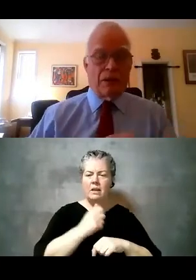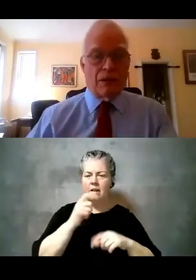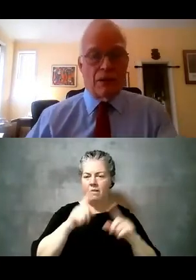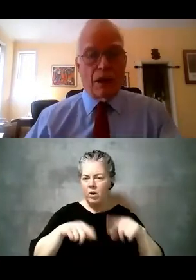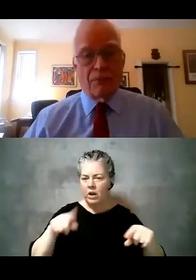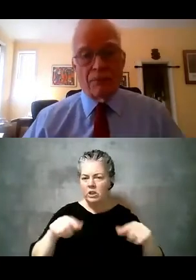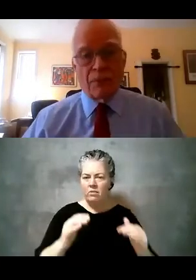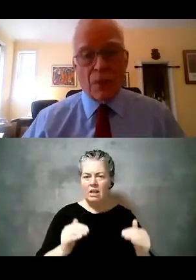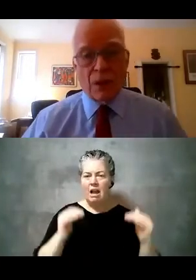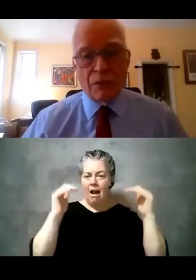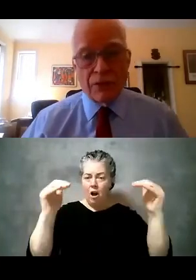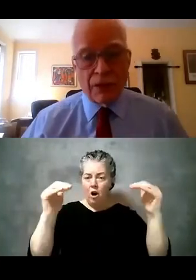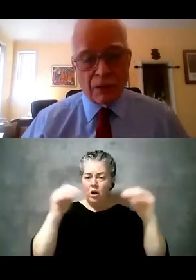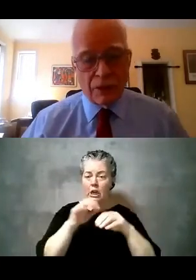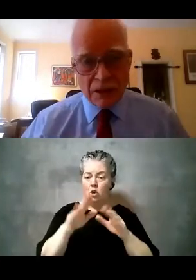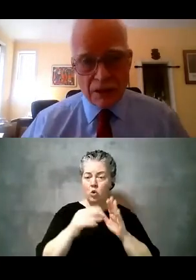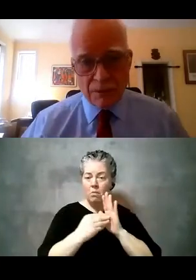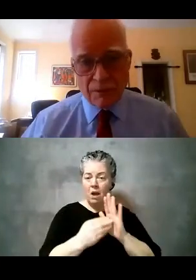the